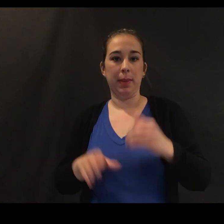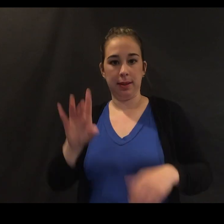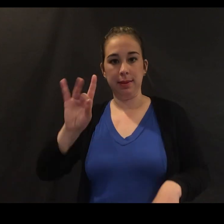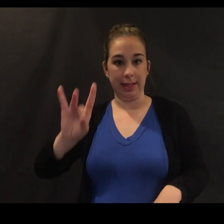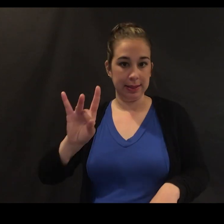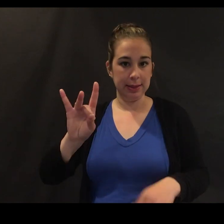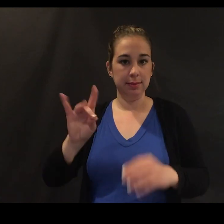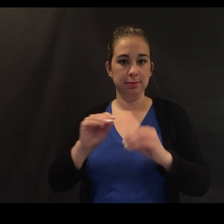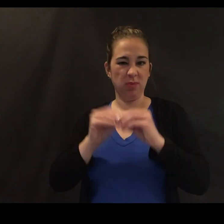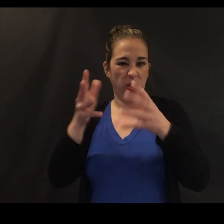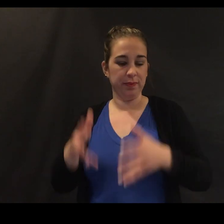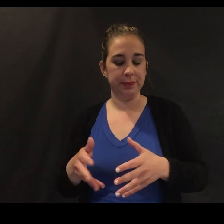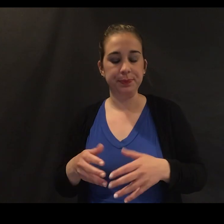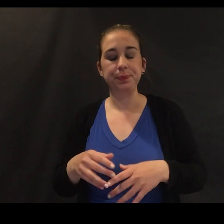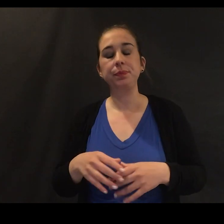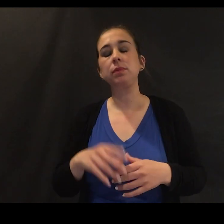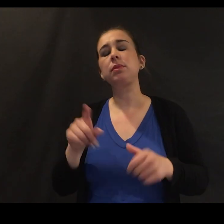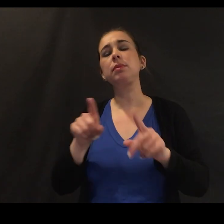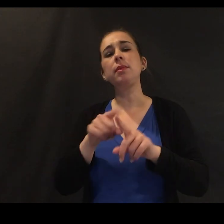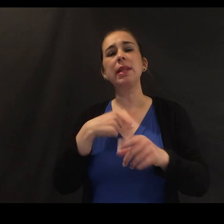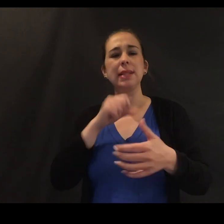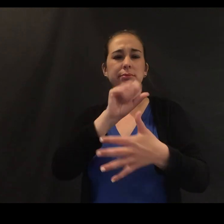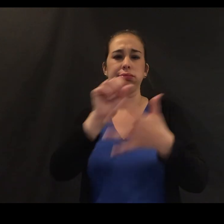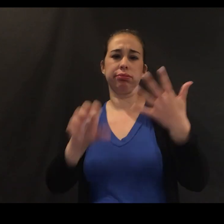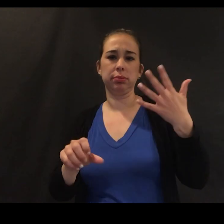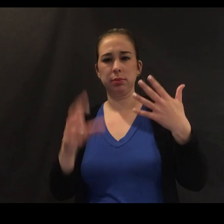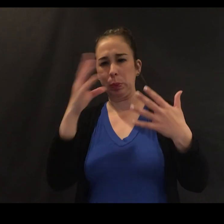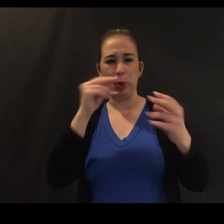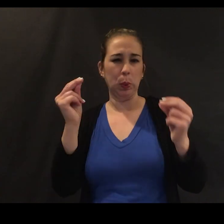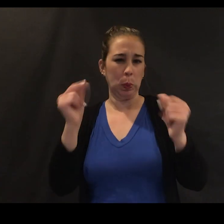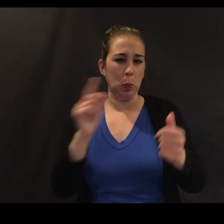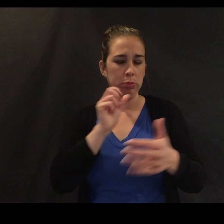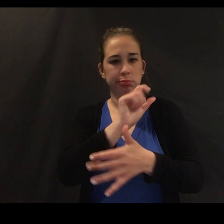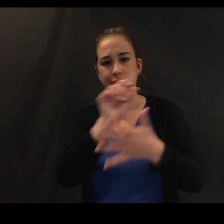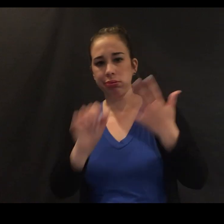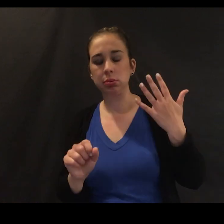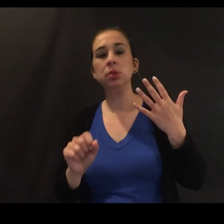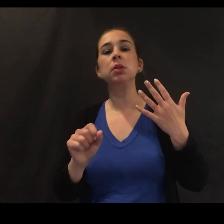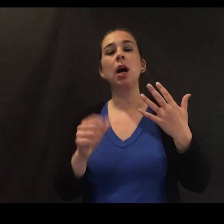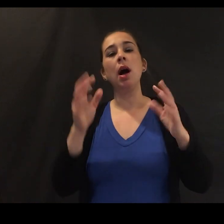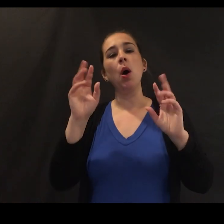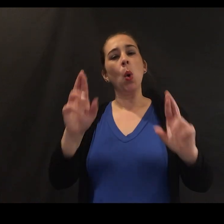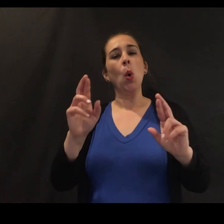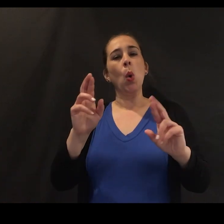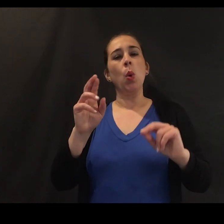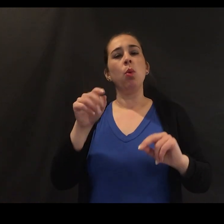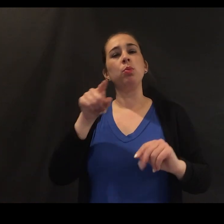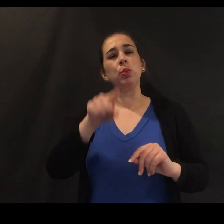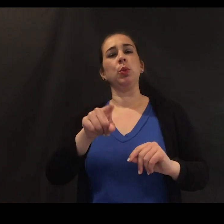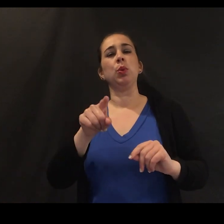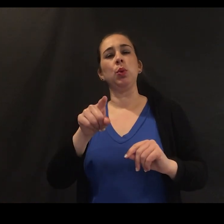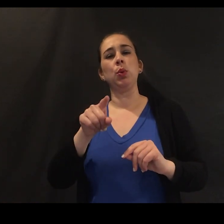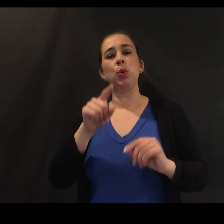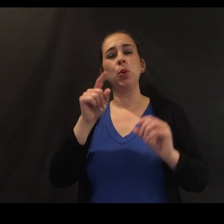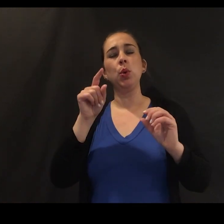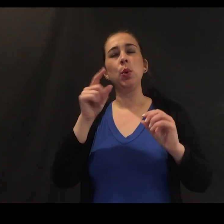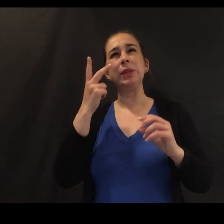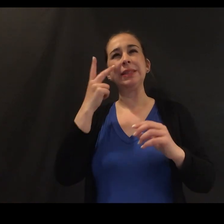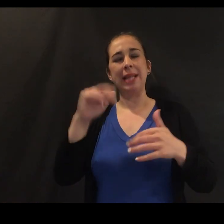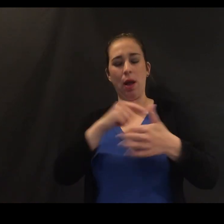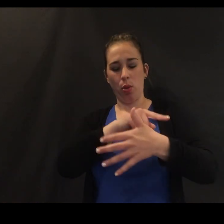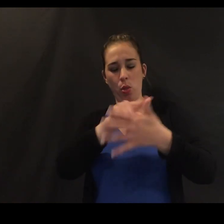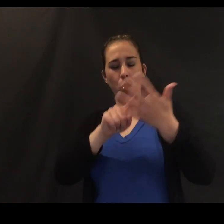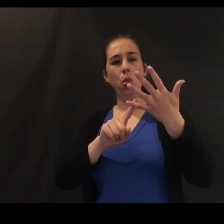see as I go through these eight fairly quickly, is I hope you'll see them written into the story, woven into the story